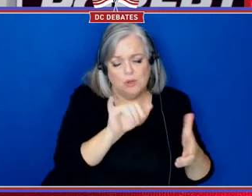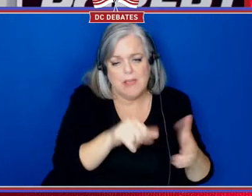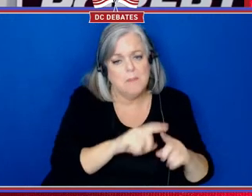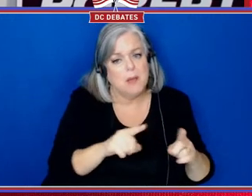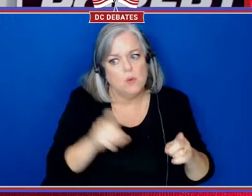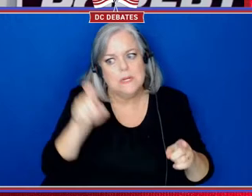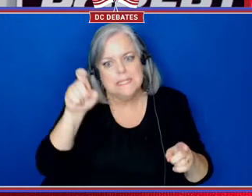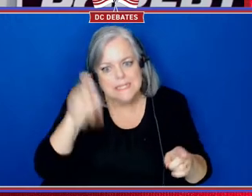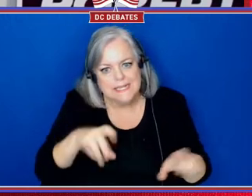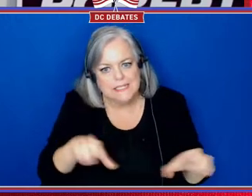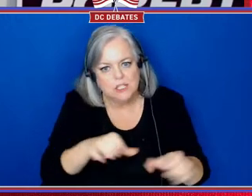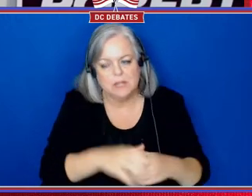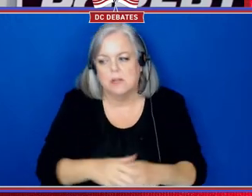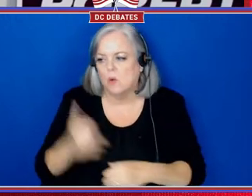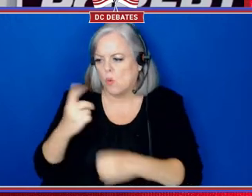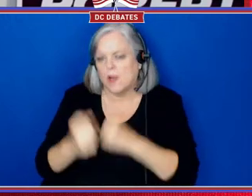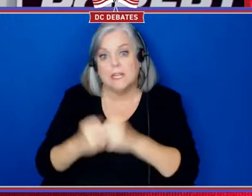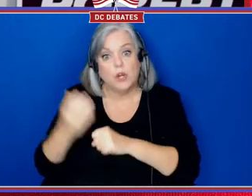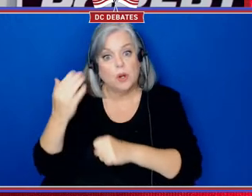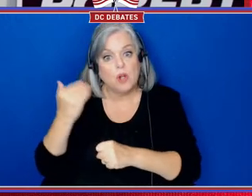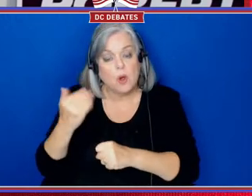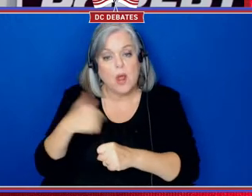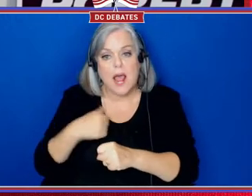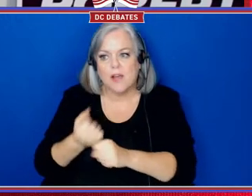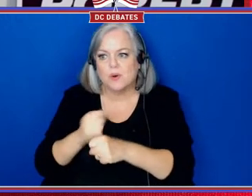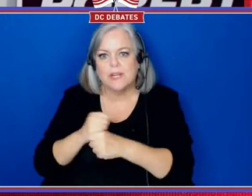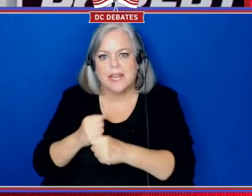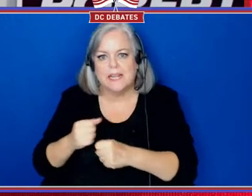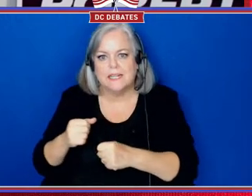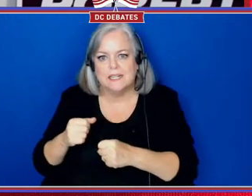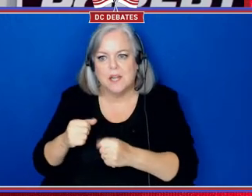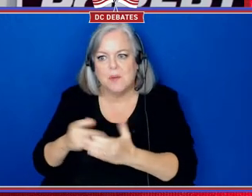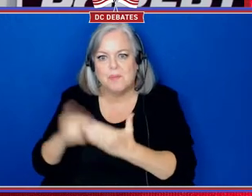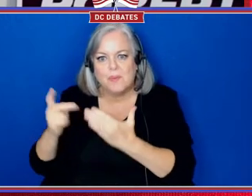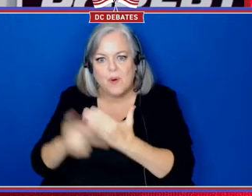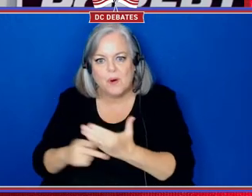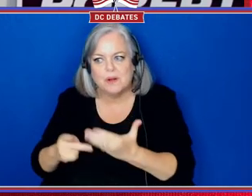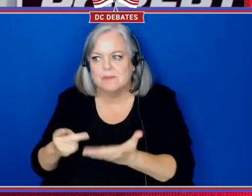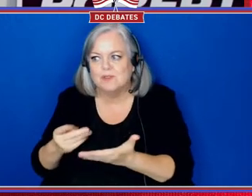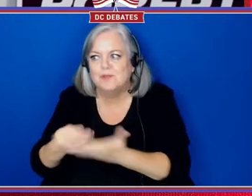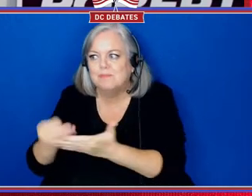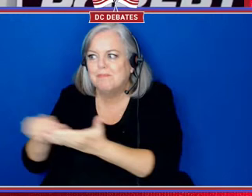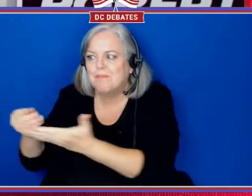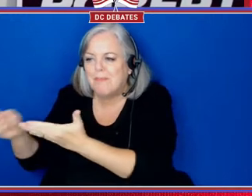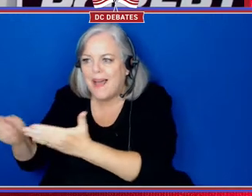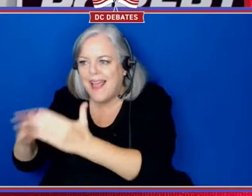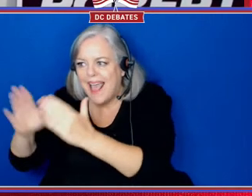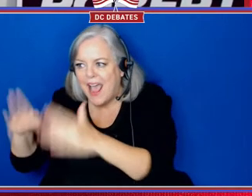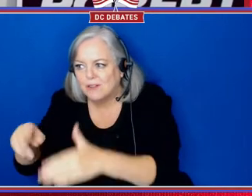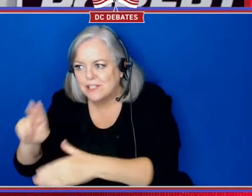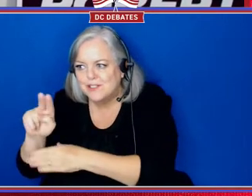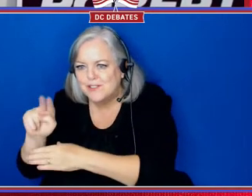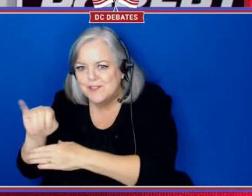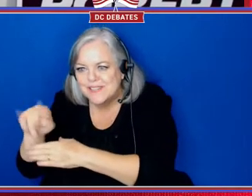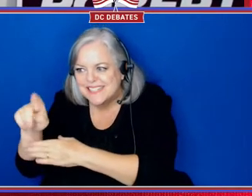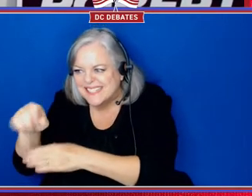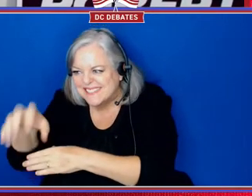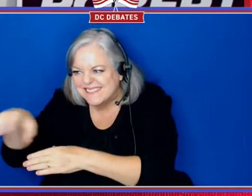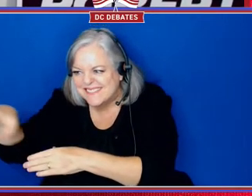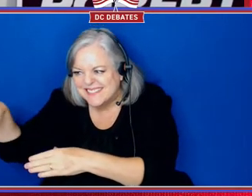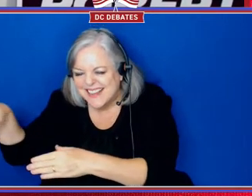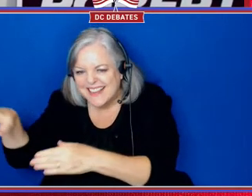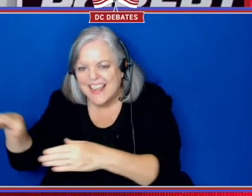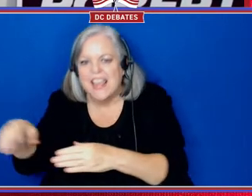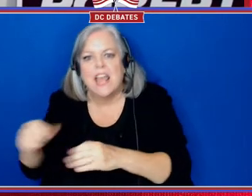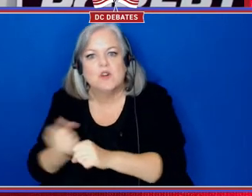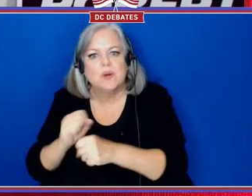that allows the city to purchase existing housing units and create affordable housing by limiting the rents on those units so we can create